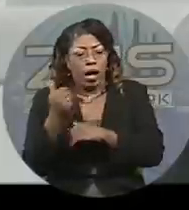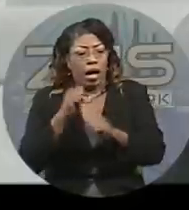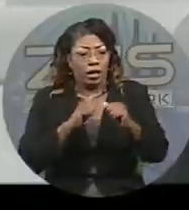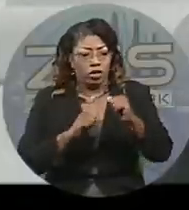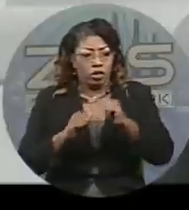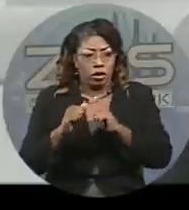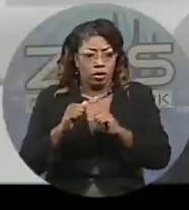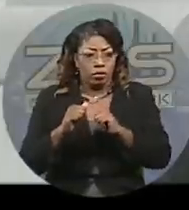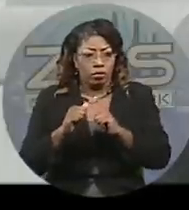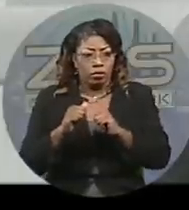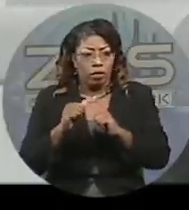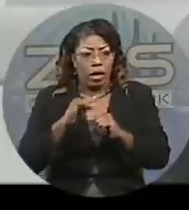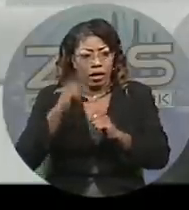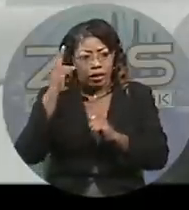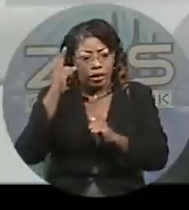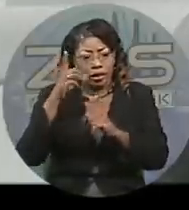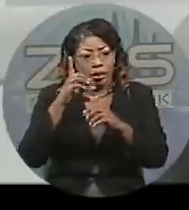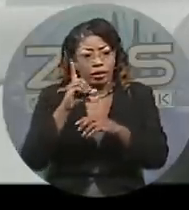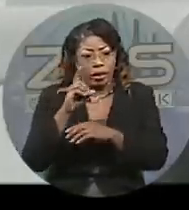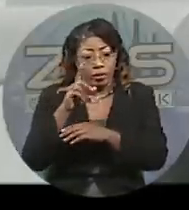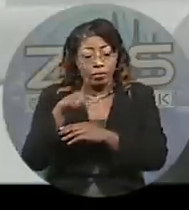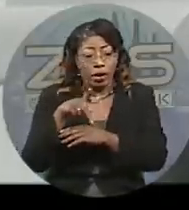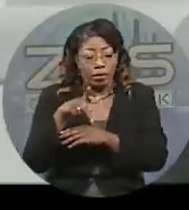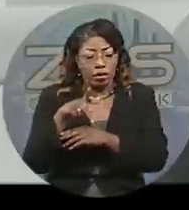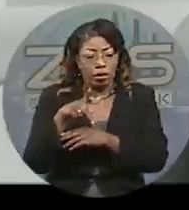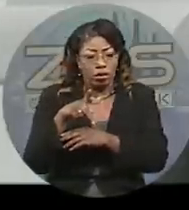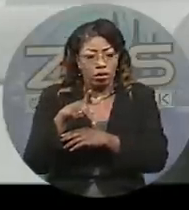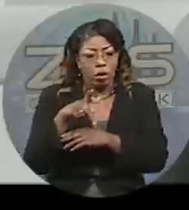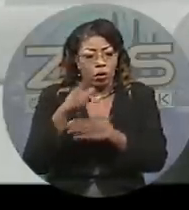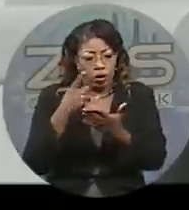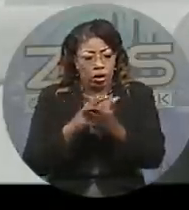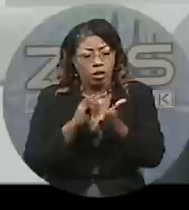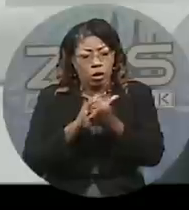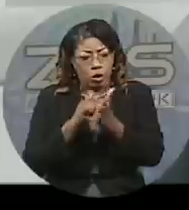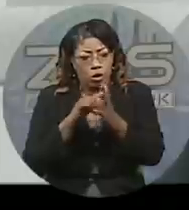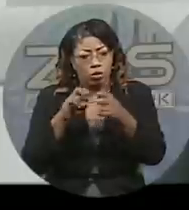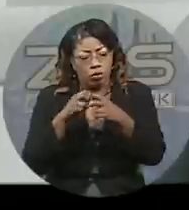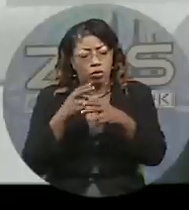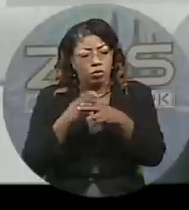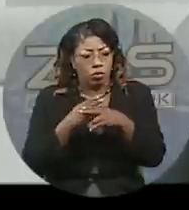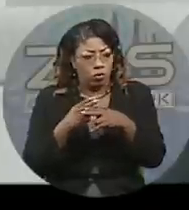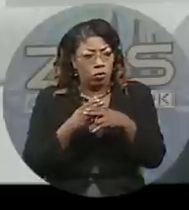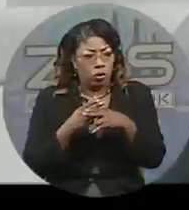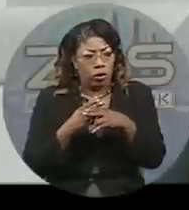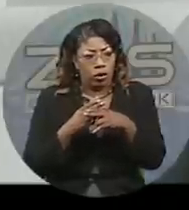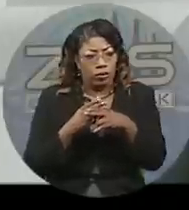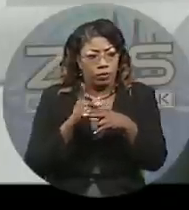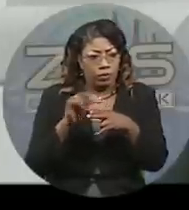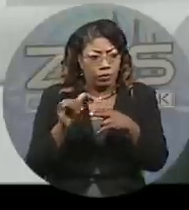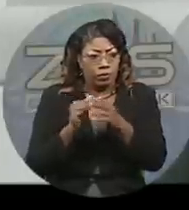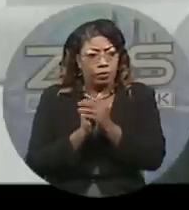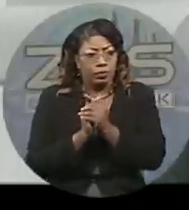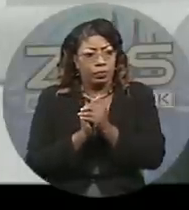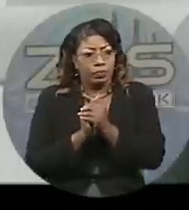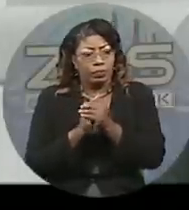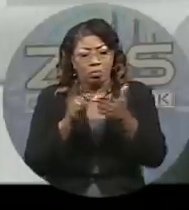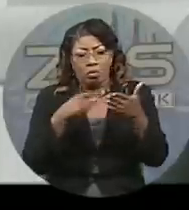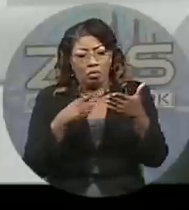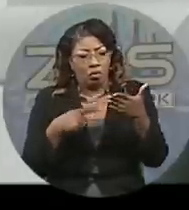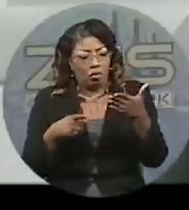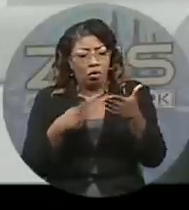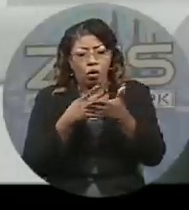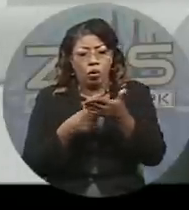say. And I believe that the Deputy Prime Minister will address those issues very succinctly, outlining what has